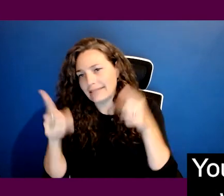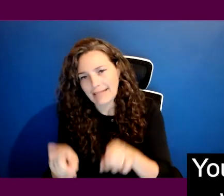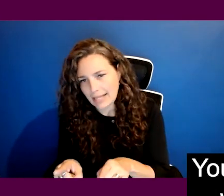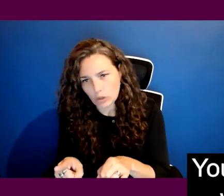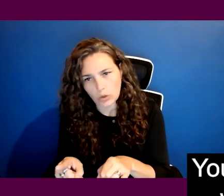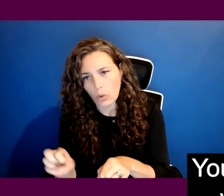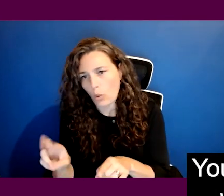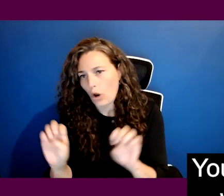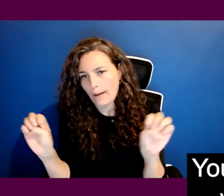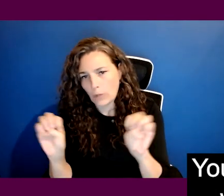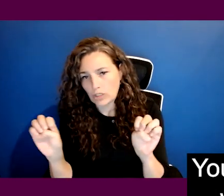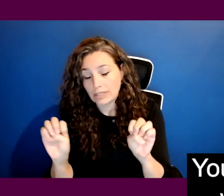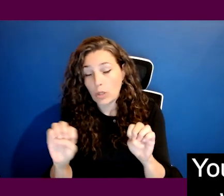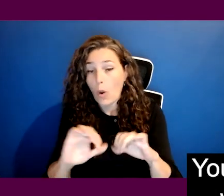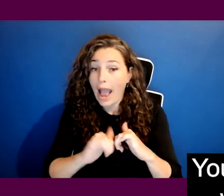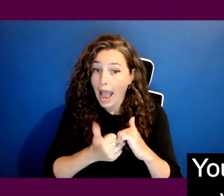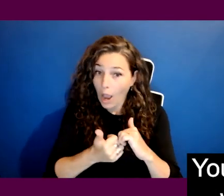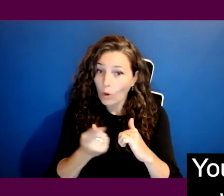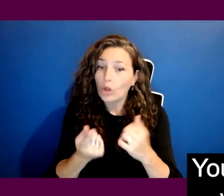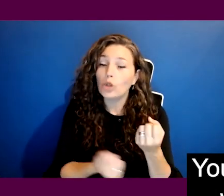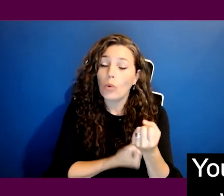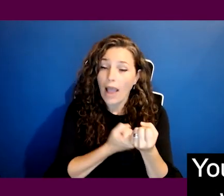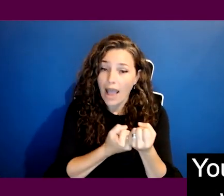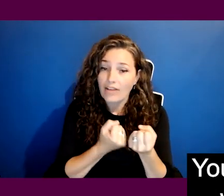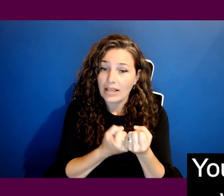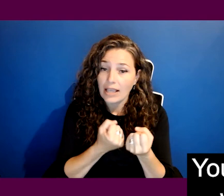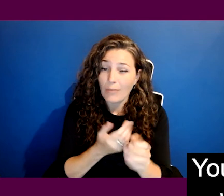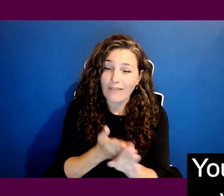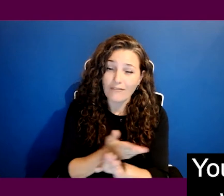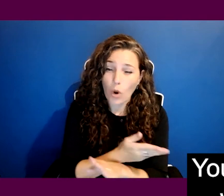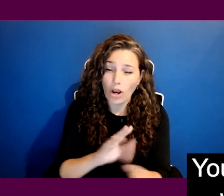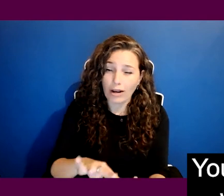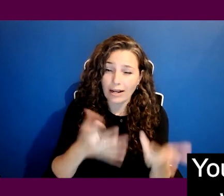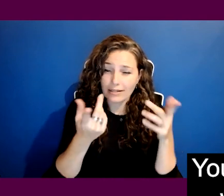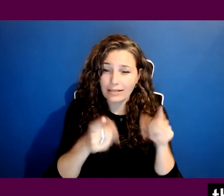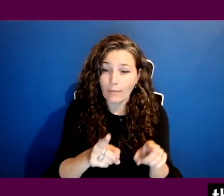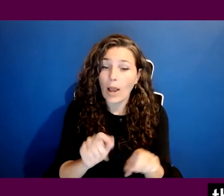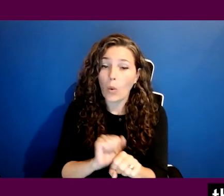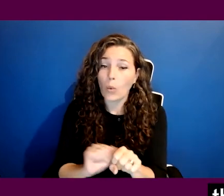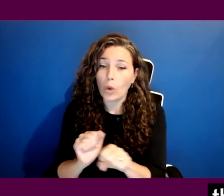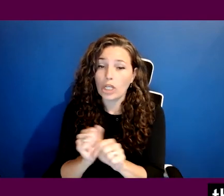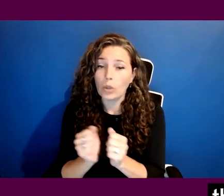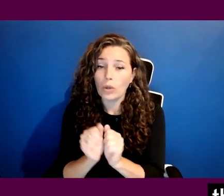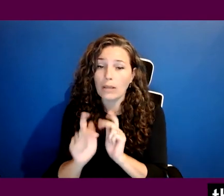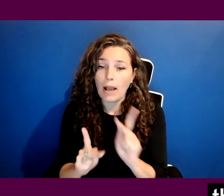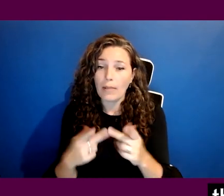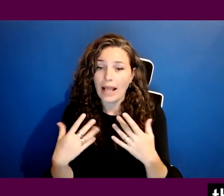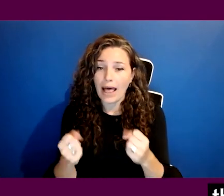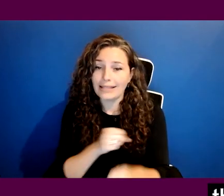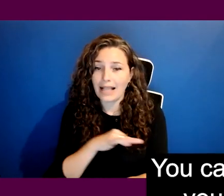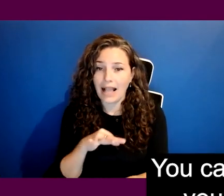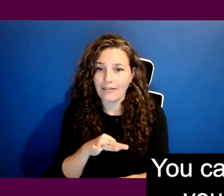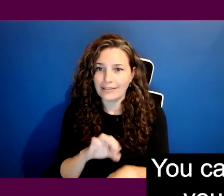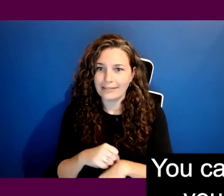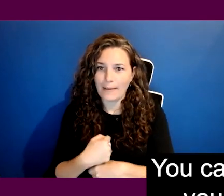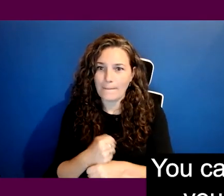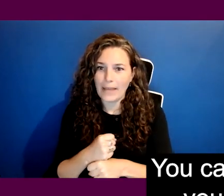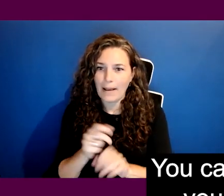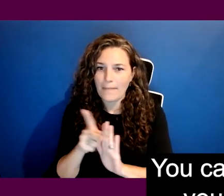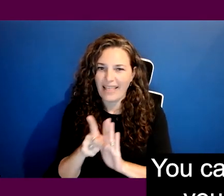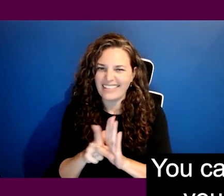You can advocate before a disaster by working with public health staff to create policies that are helpful to people with disabilities.